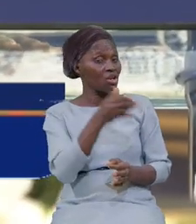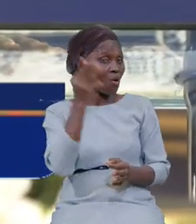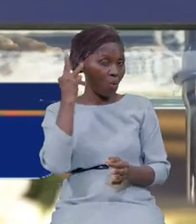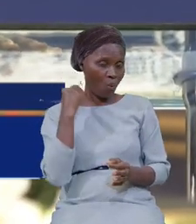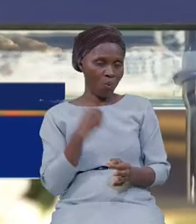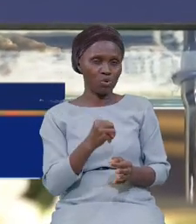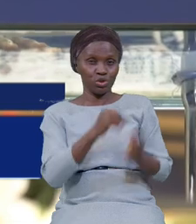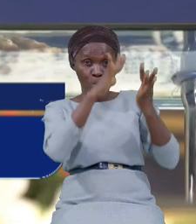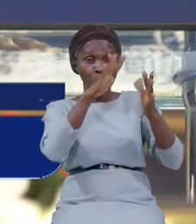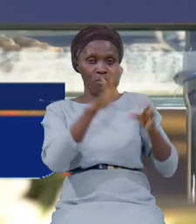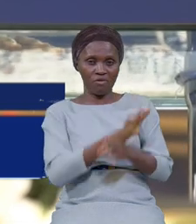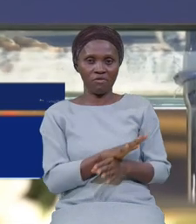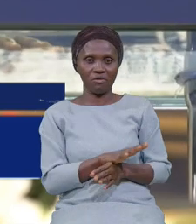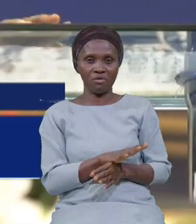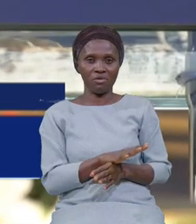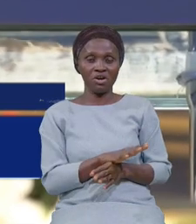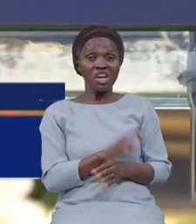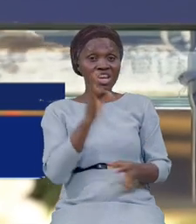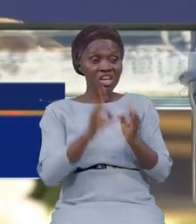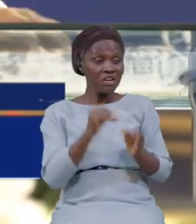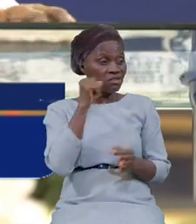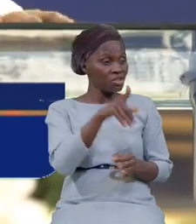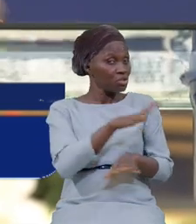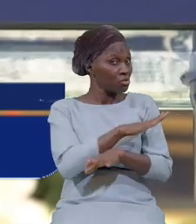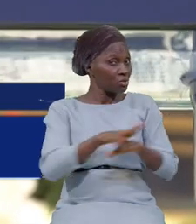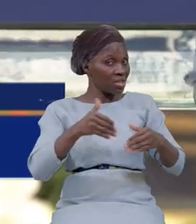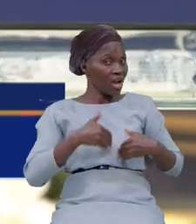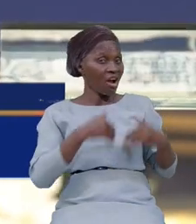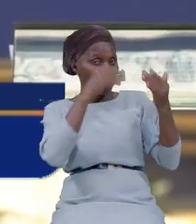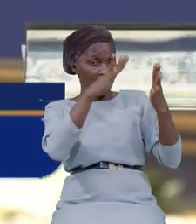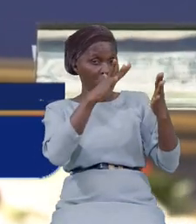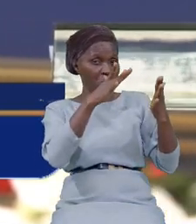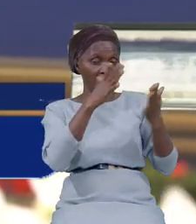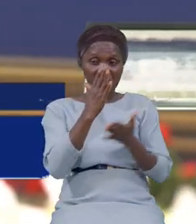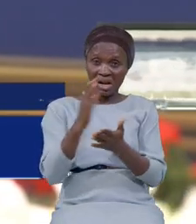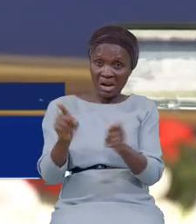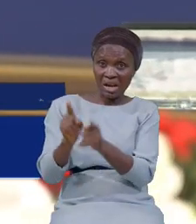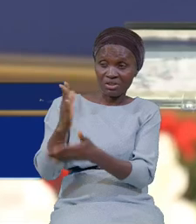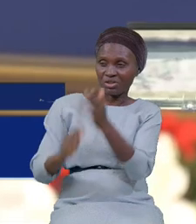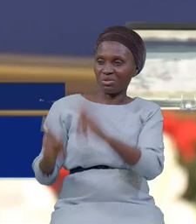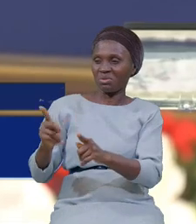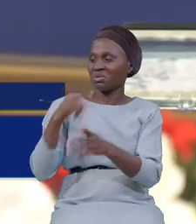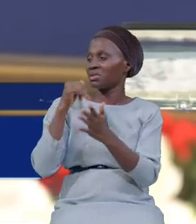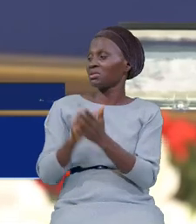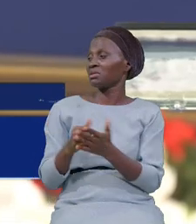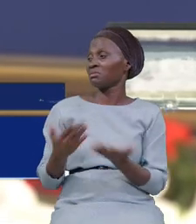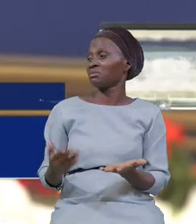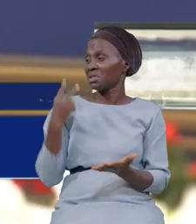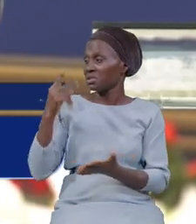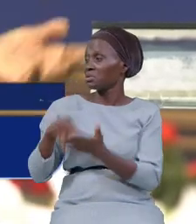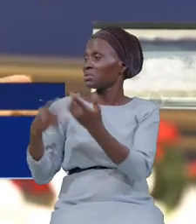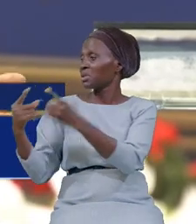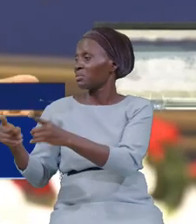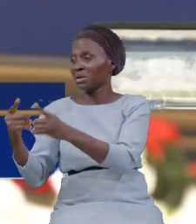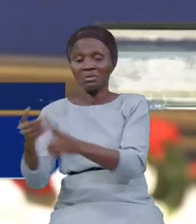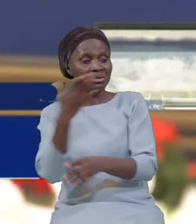through life negative. People who go through life, look at what's happening, and look at what so-and-so is doing. Look at